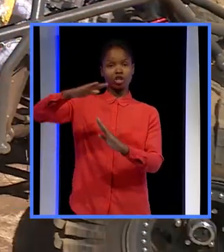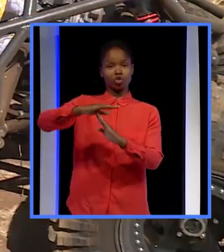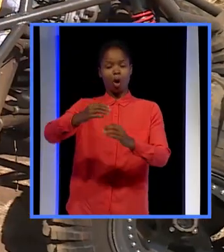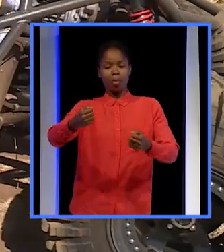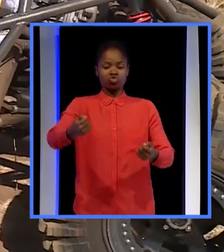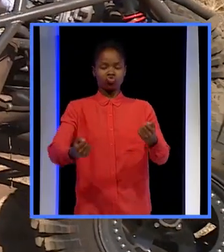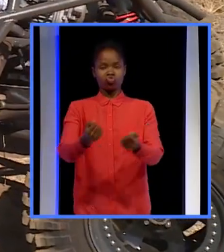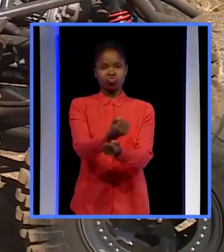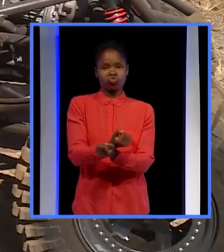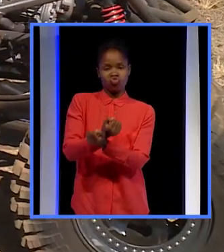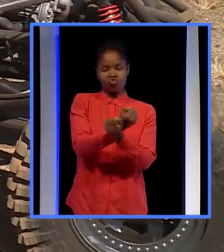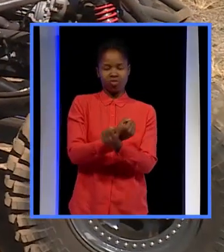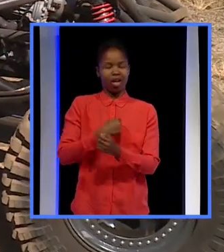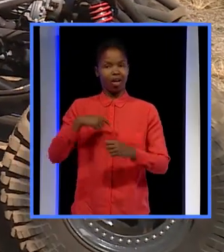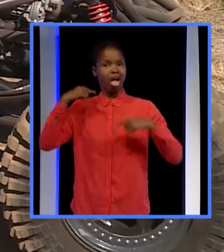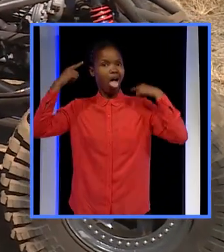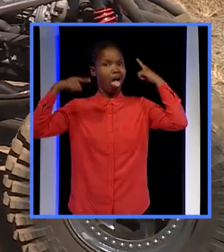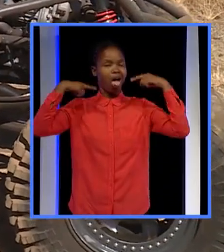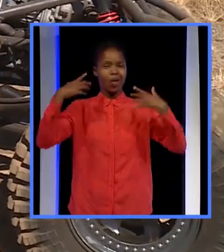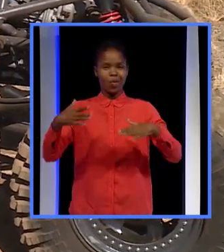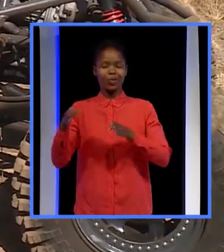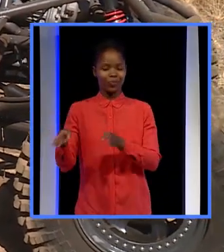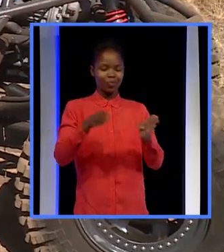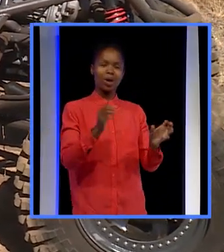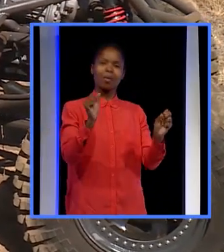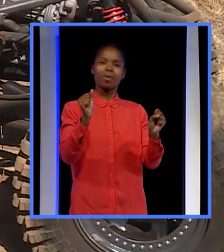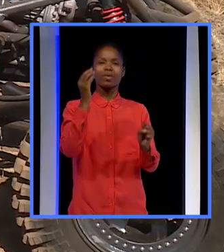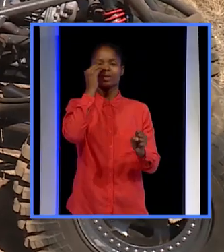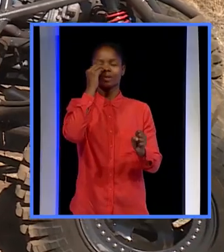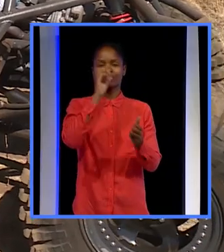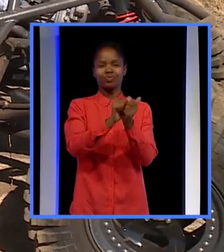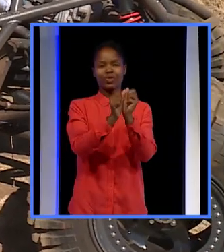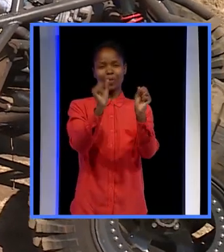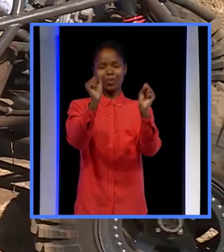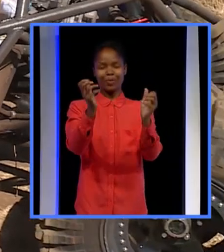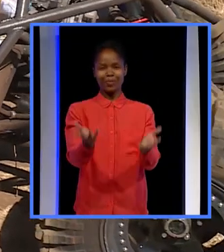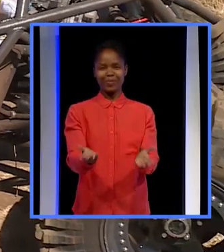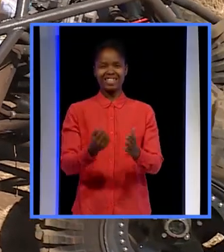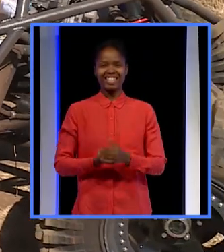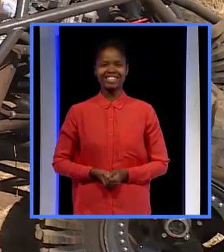mad, but anyway, I guess here to something a lot more subtle. Valen, please give us the news.